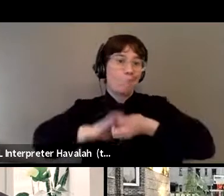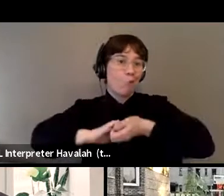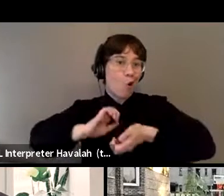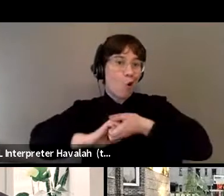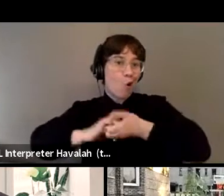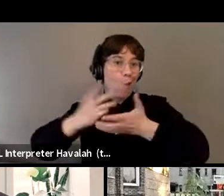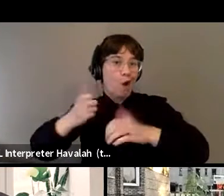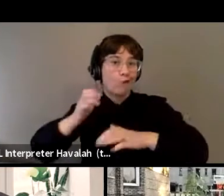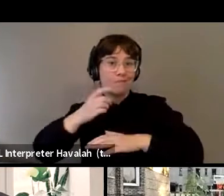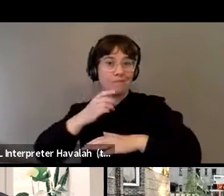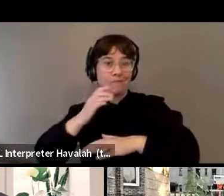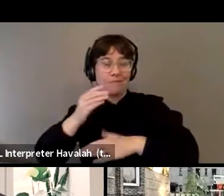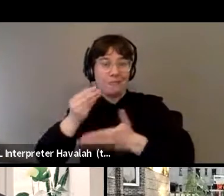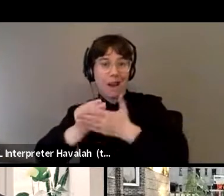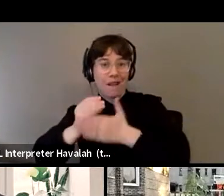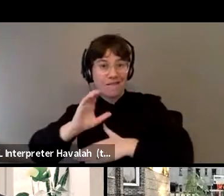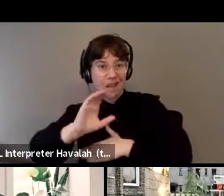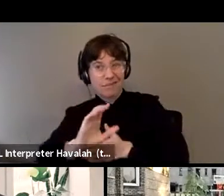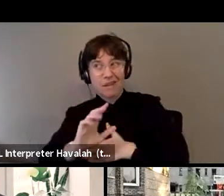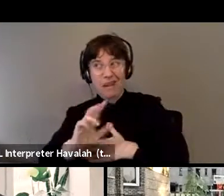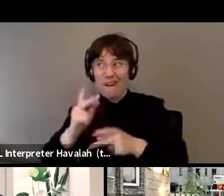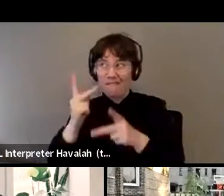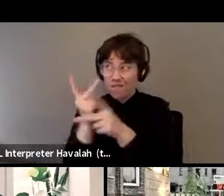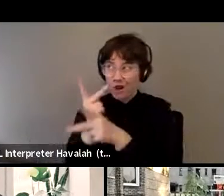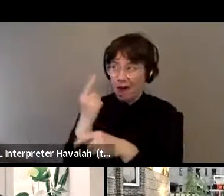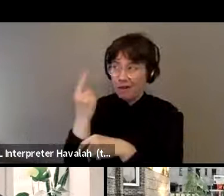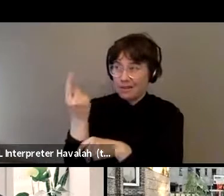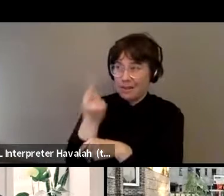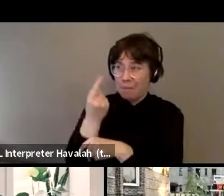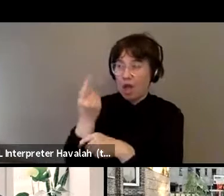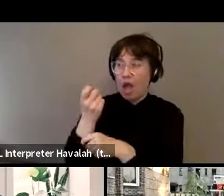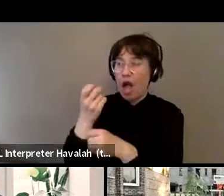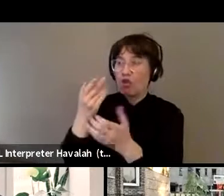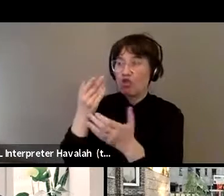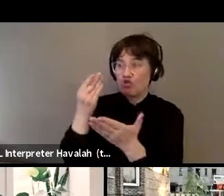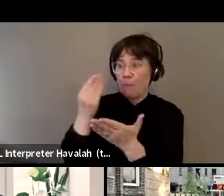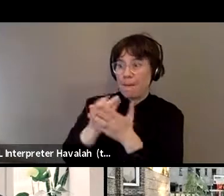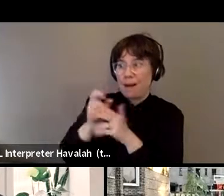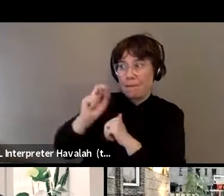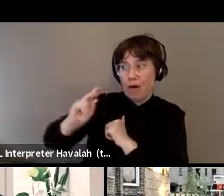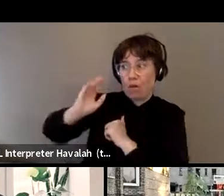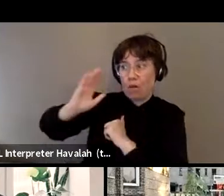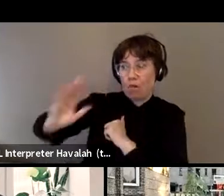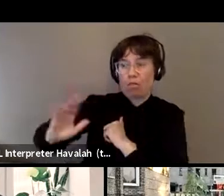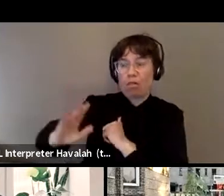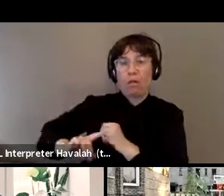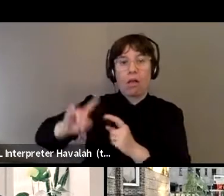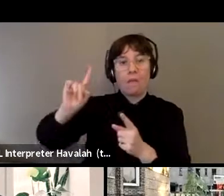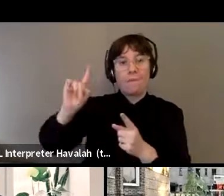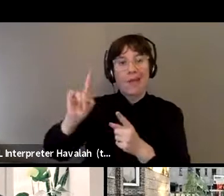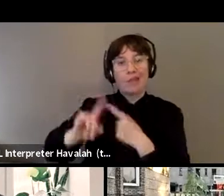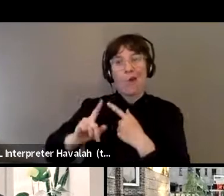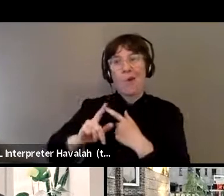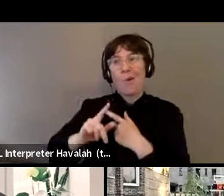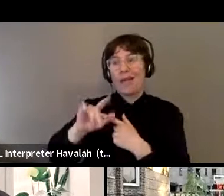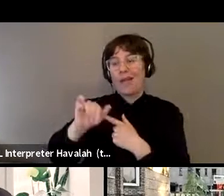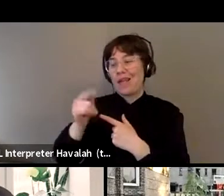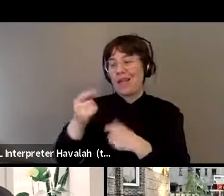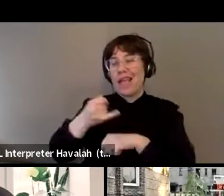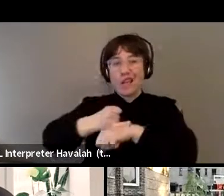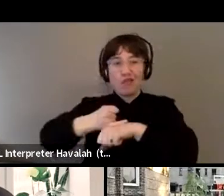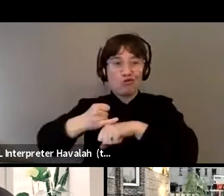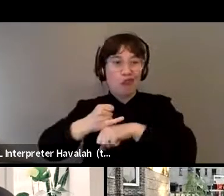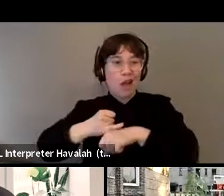you can show them that, like, look, I figured something out that can get you a return on your investment. It could be a low interest small business loan, but